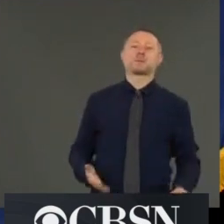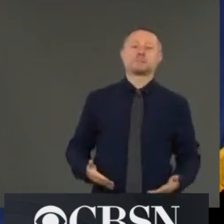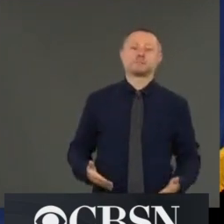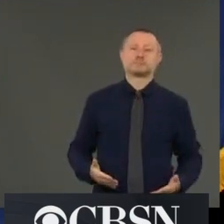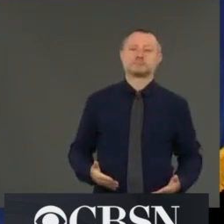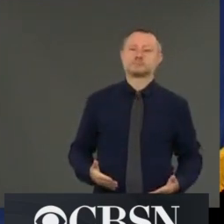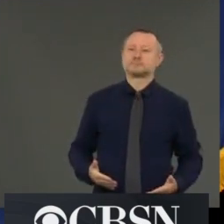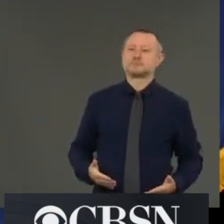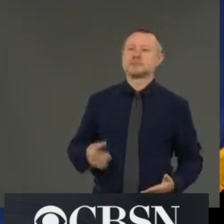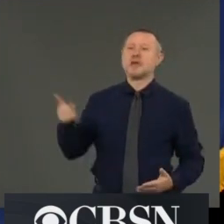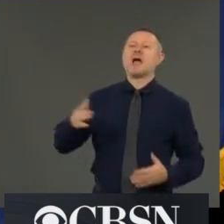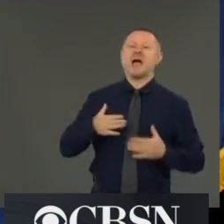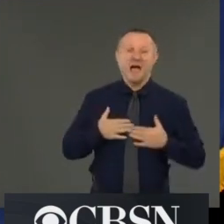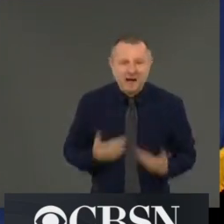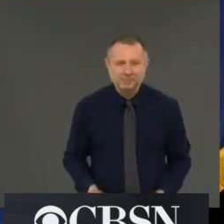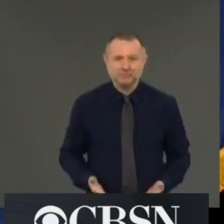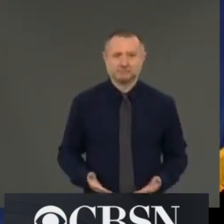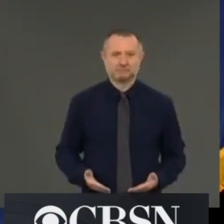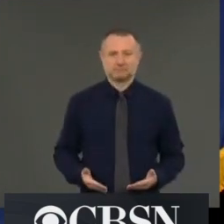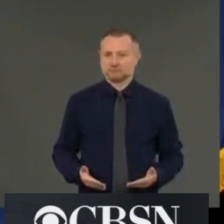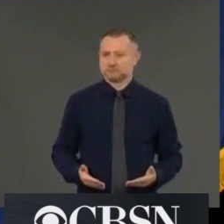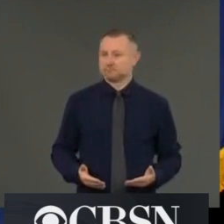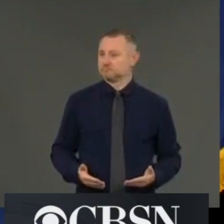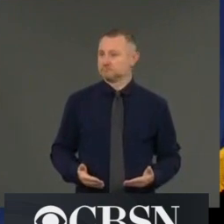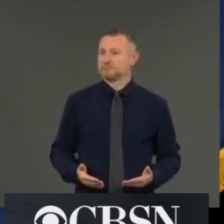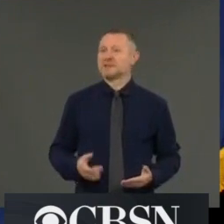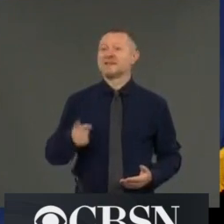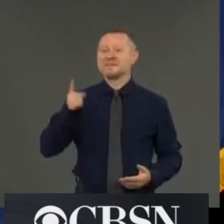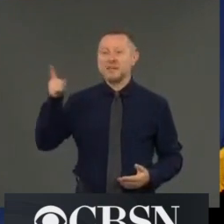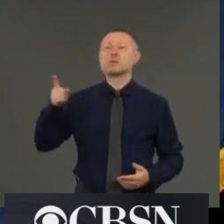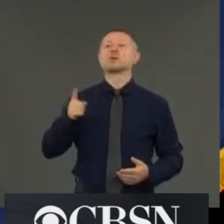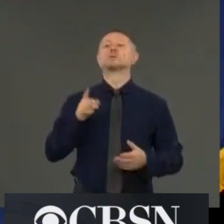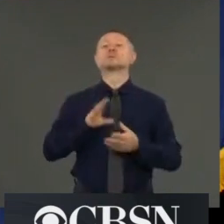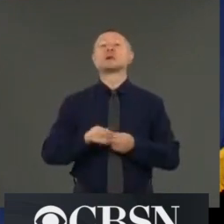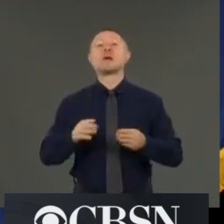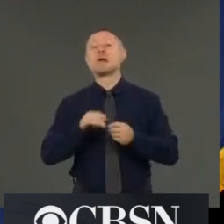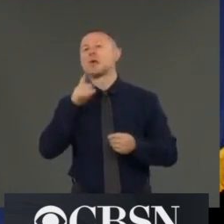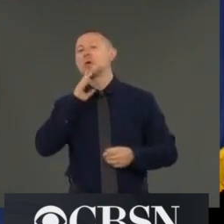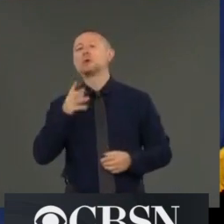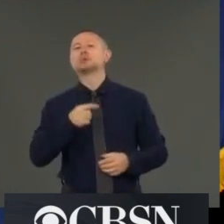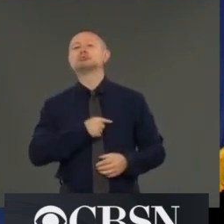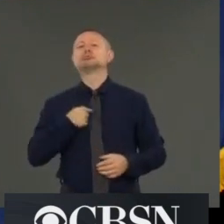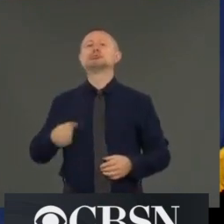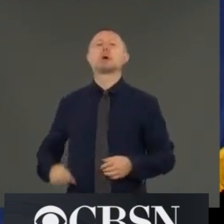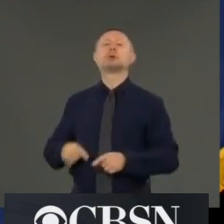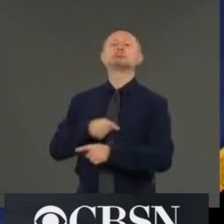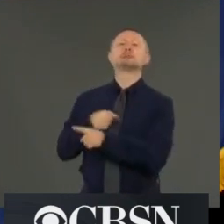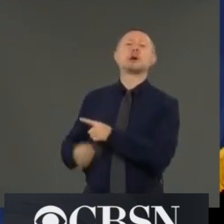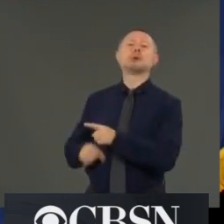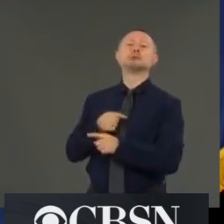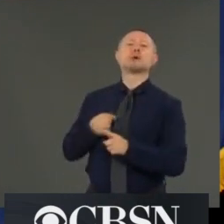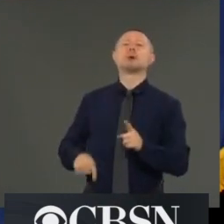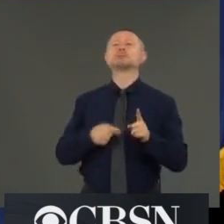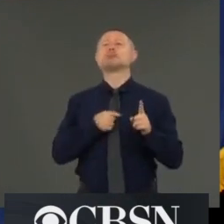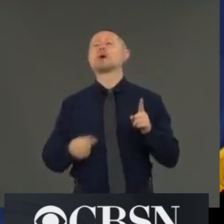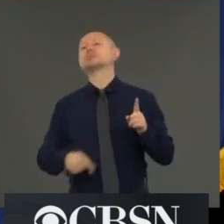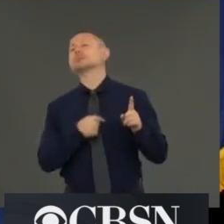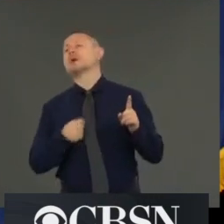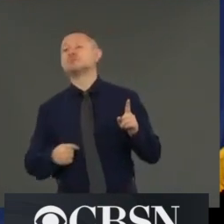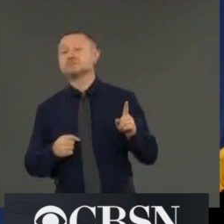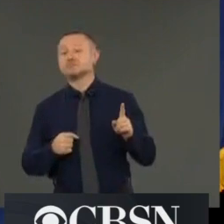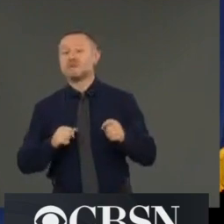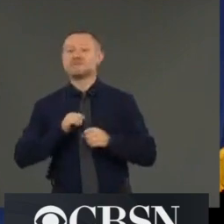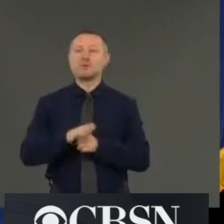They admitted it. They said, China virus. The virus came from